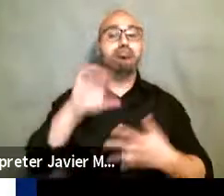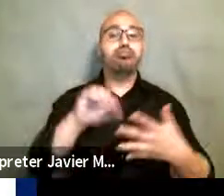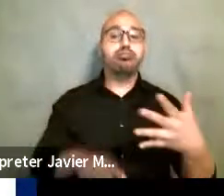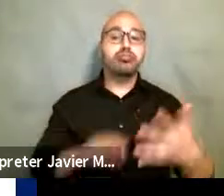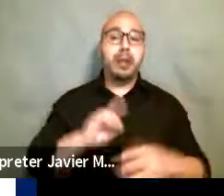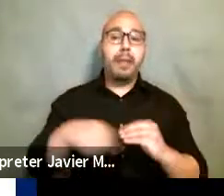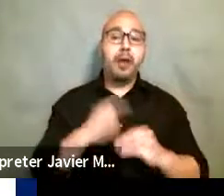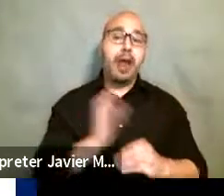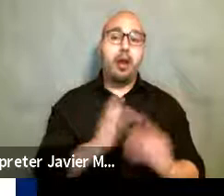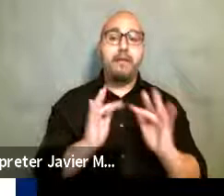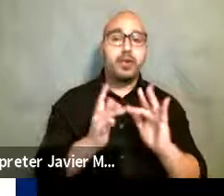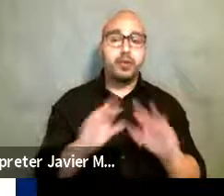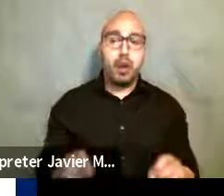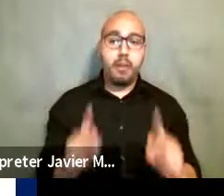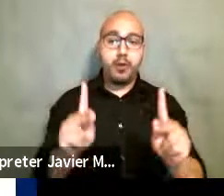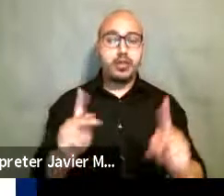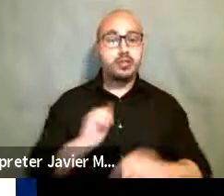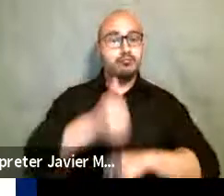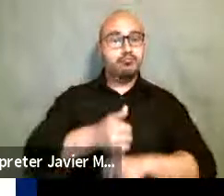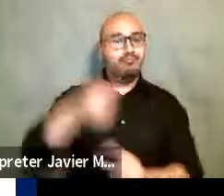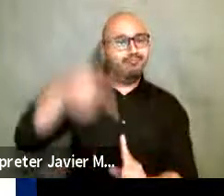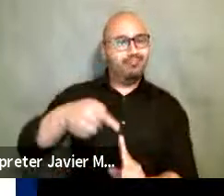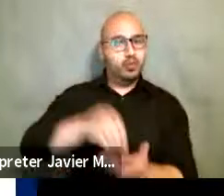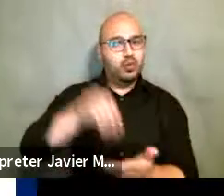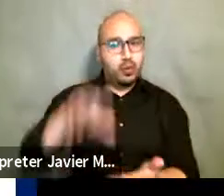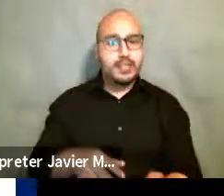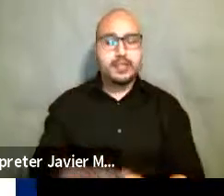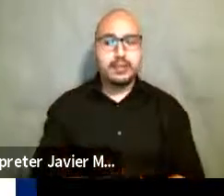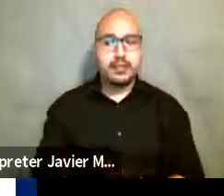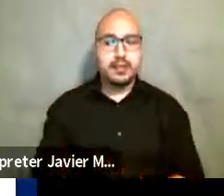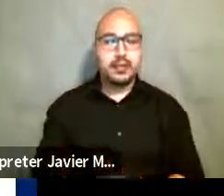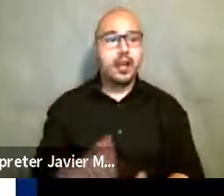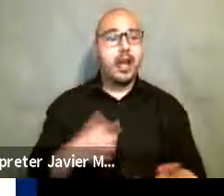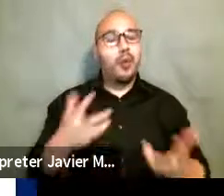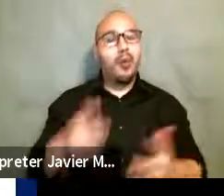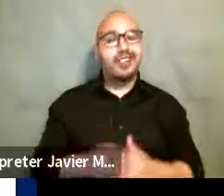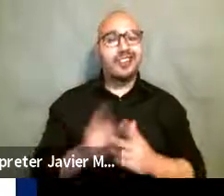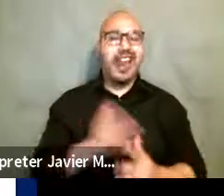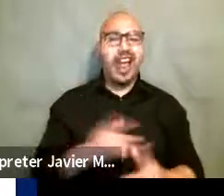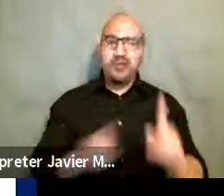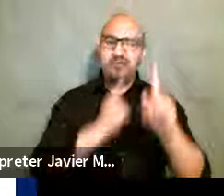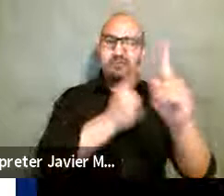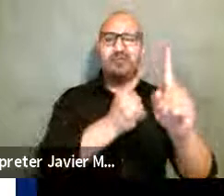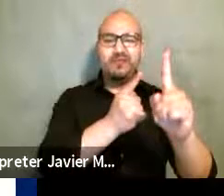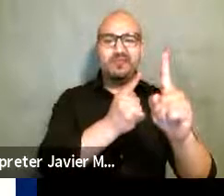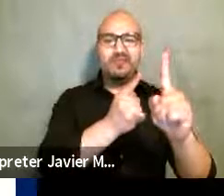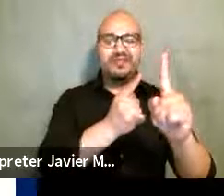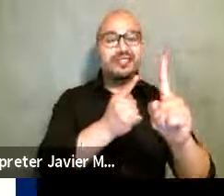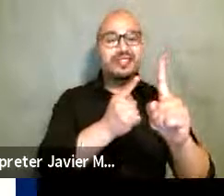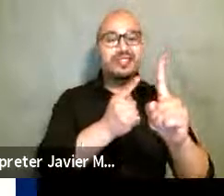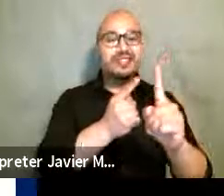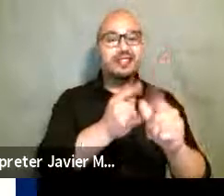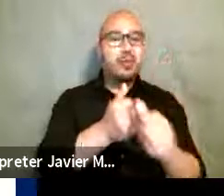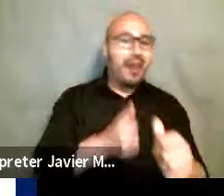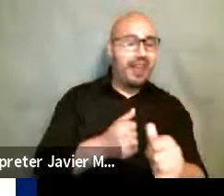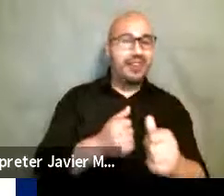virtual opportunities that we have, especially for our students. I wanted to start with our mission, which is to prevent and